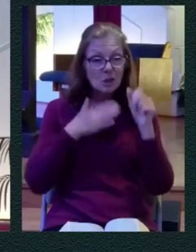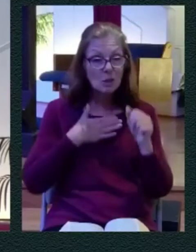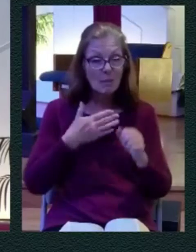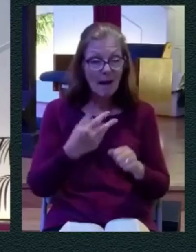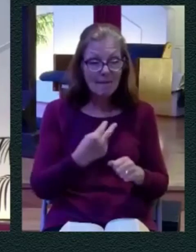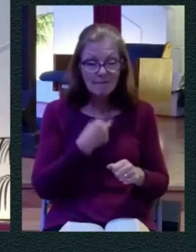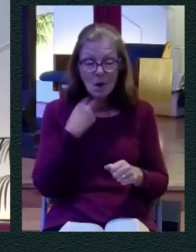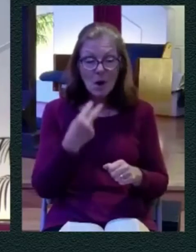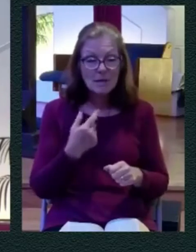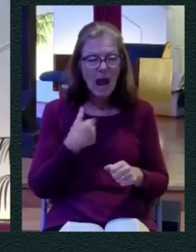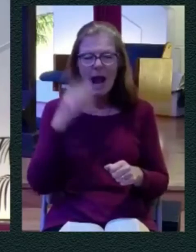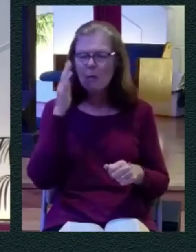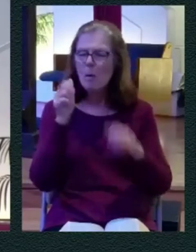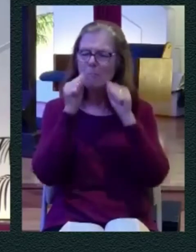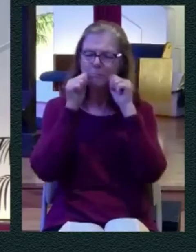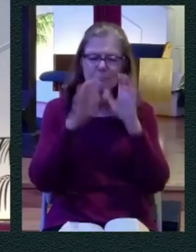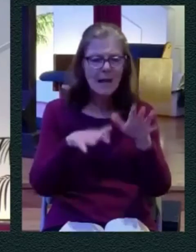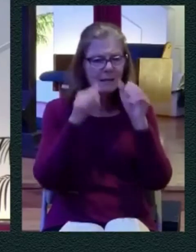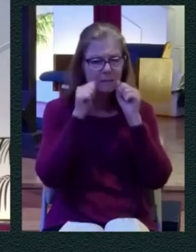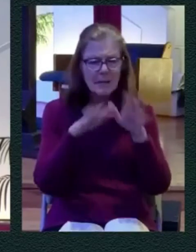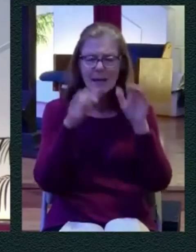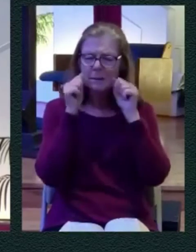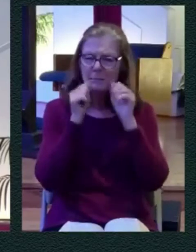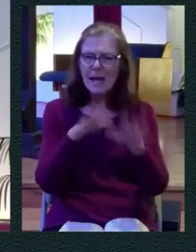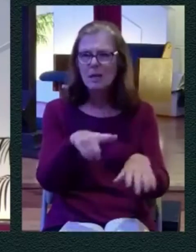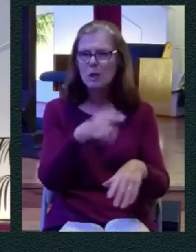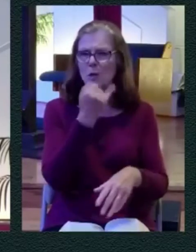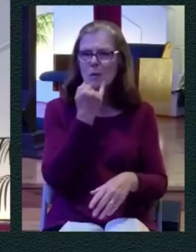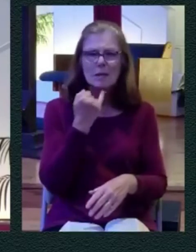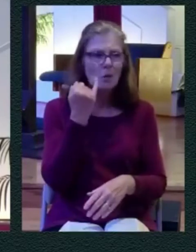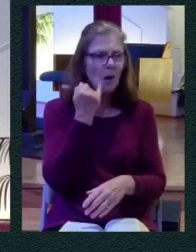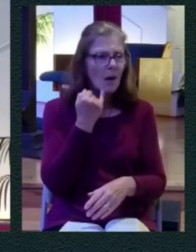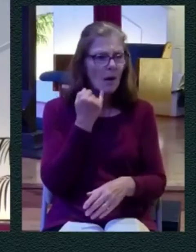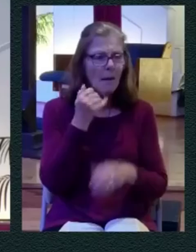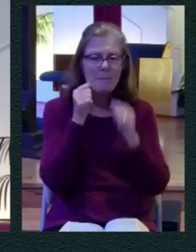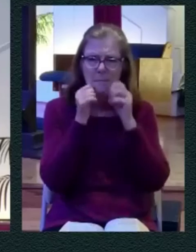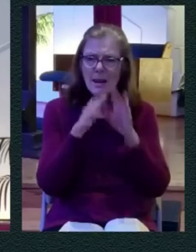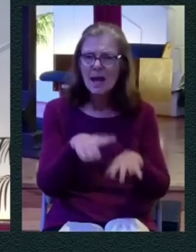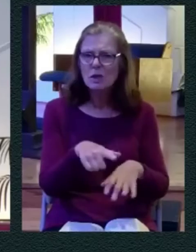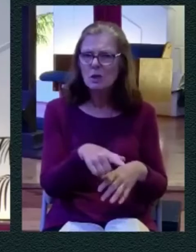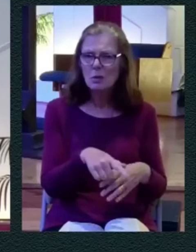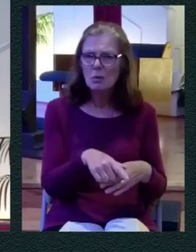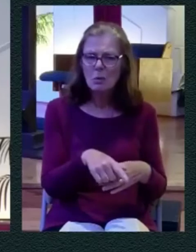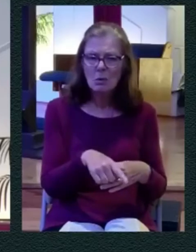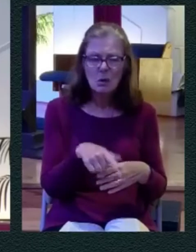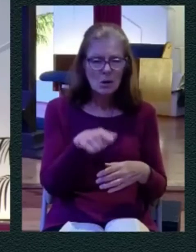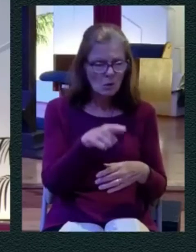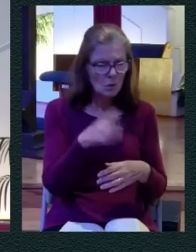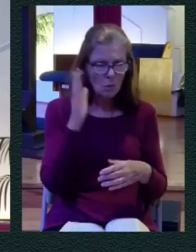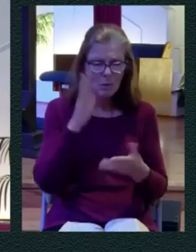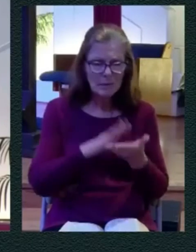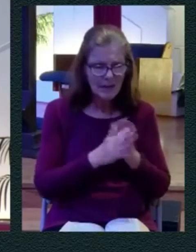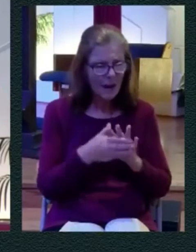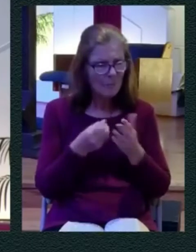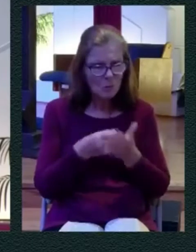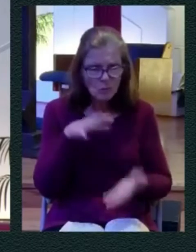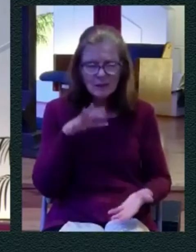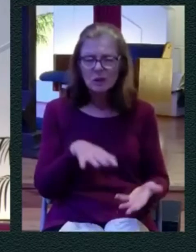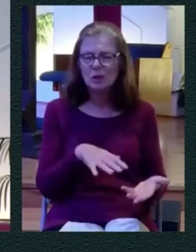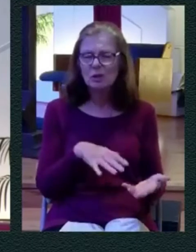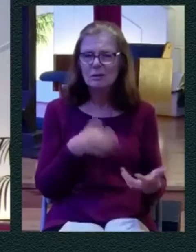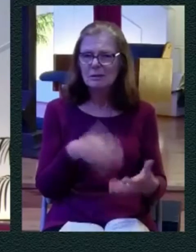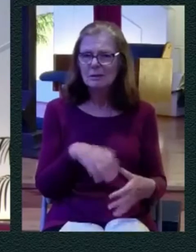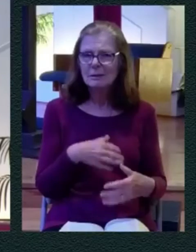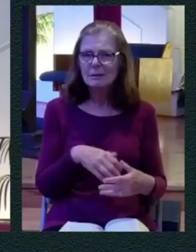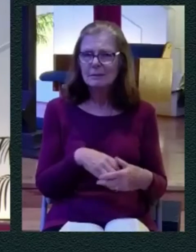just bless you until you can't even handle it anymore. It'll be so rich. He tells them all that.